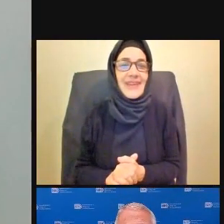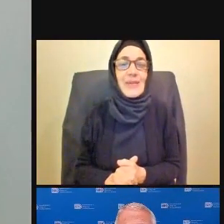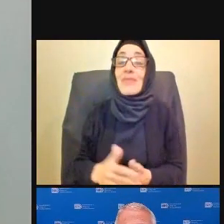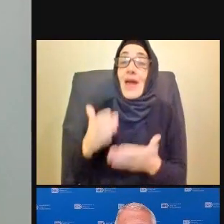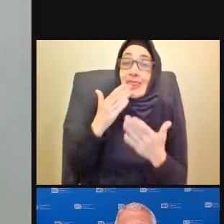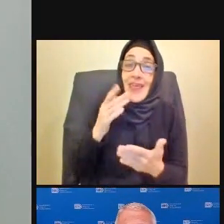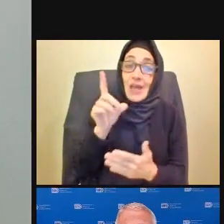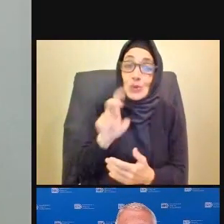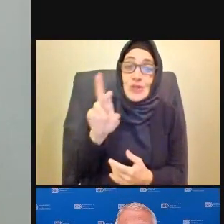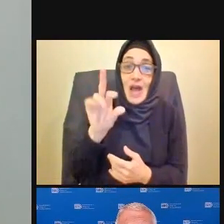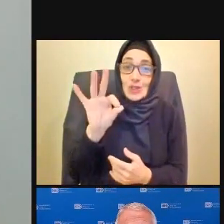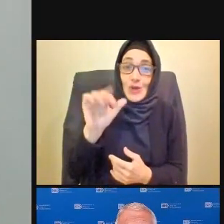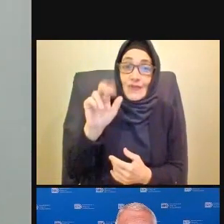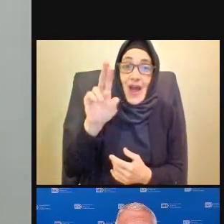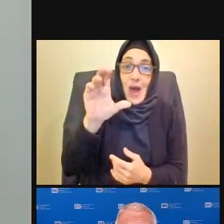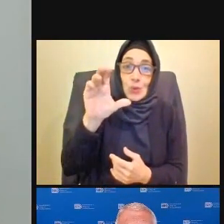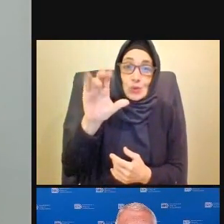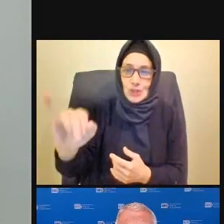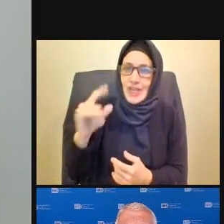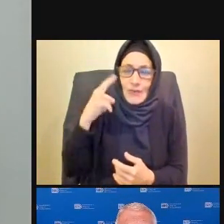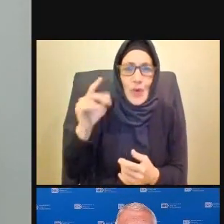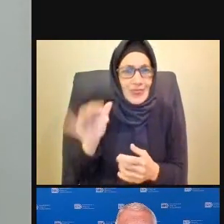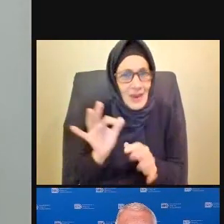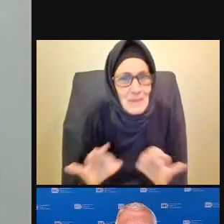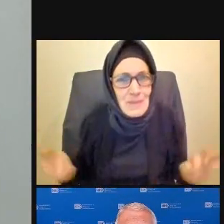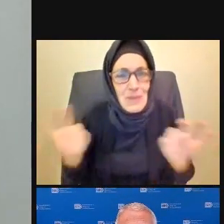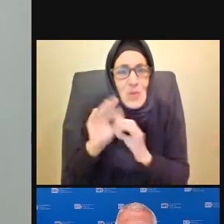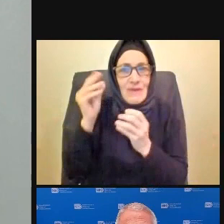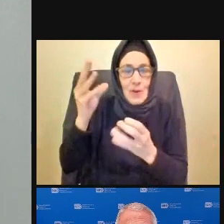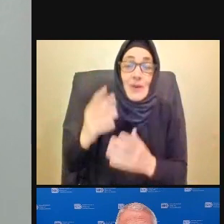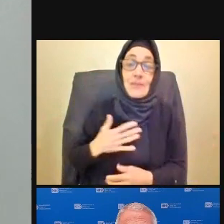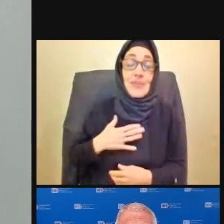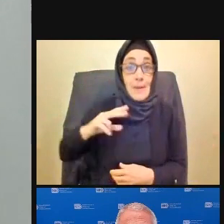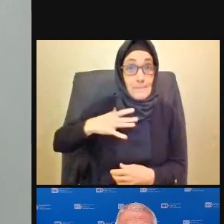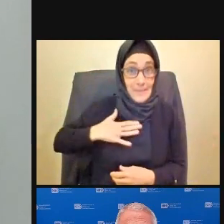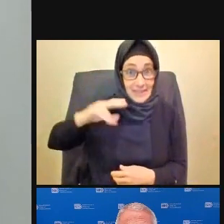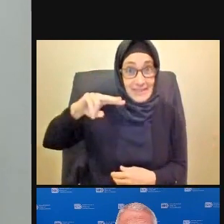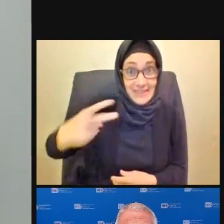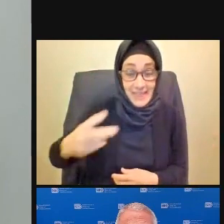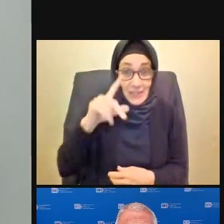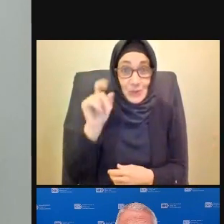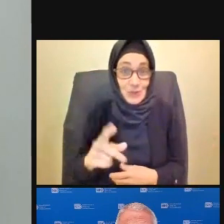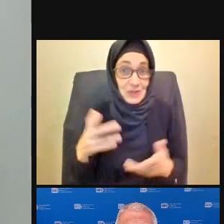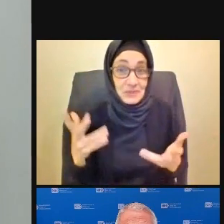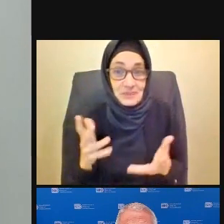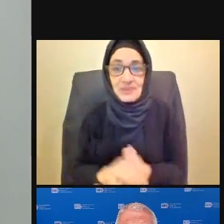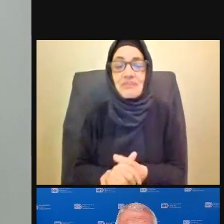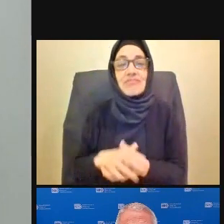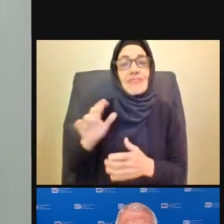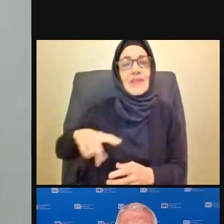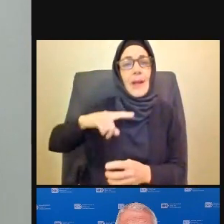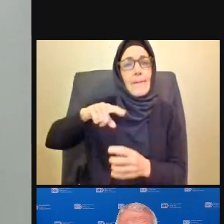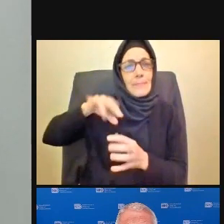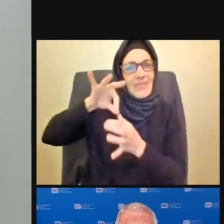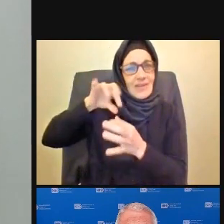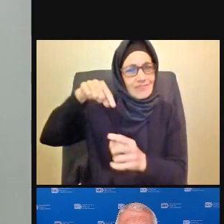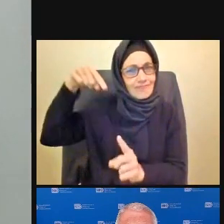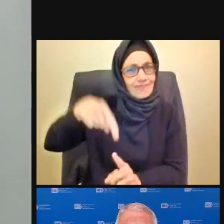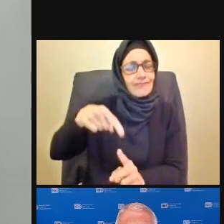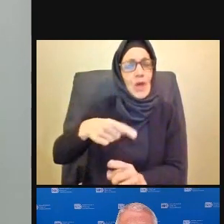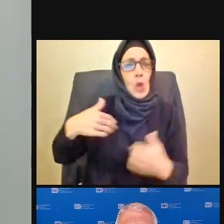you, Dr. Fauci, for that important information. My second question for you is about youth vaccine